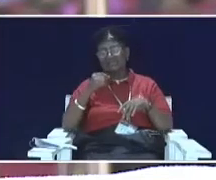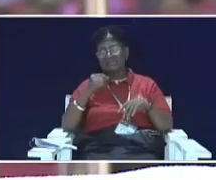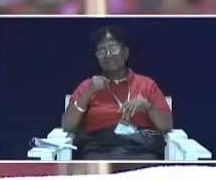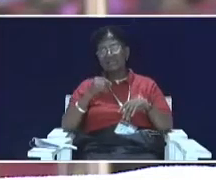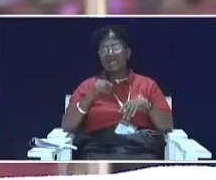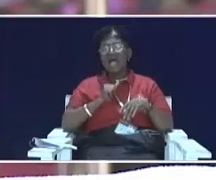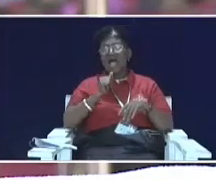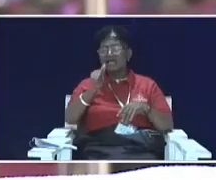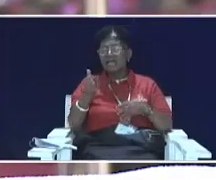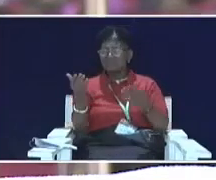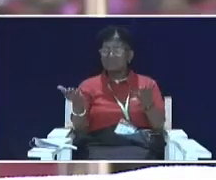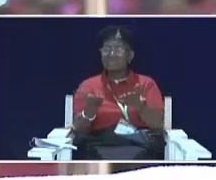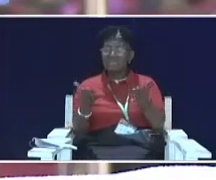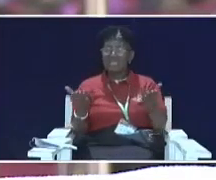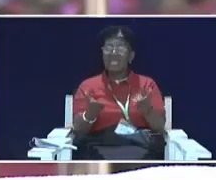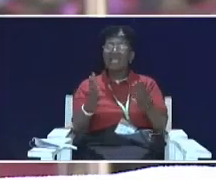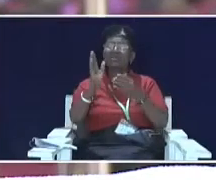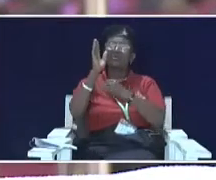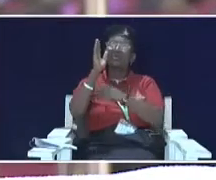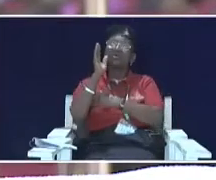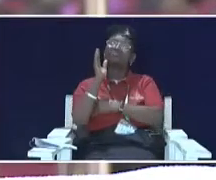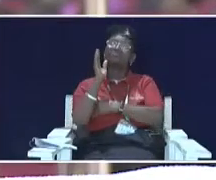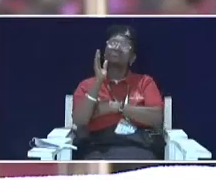"I'm here, Lord. You can send me.